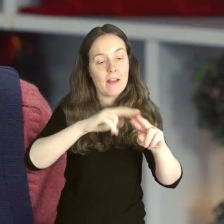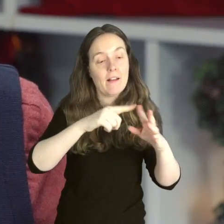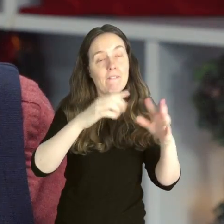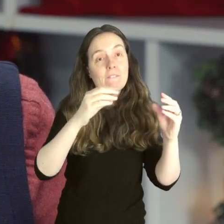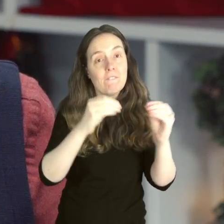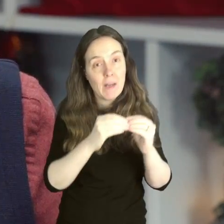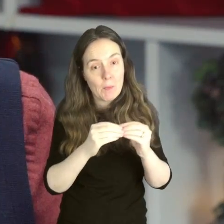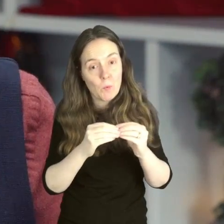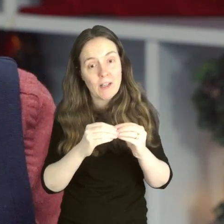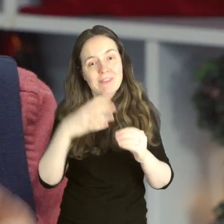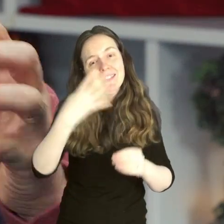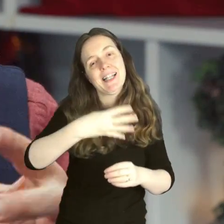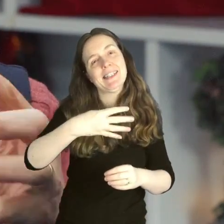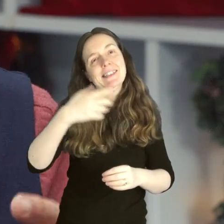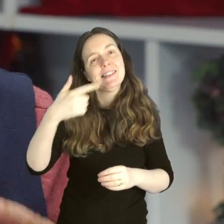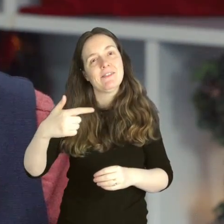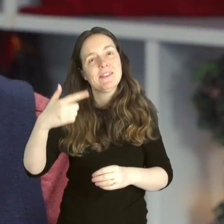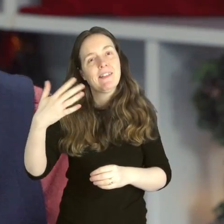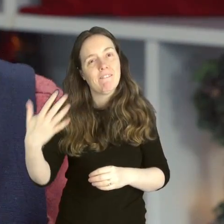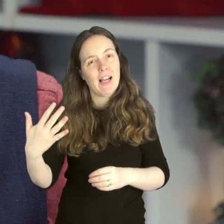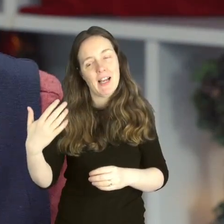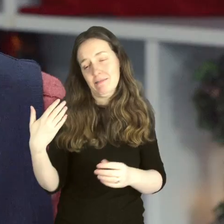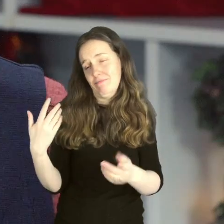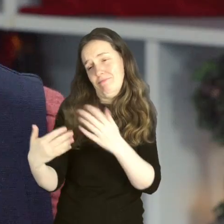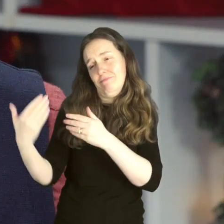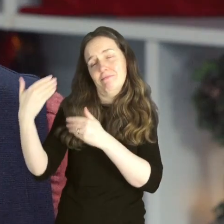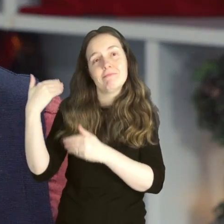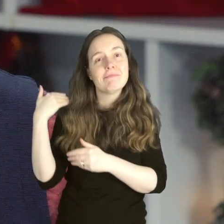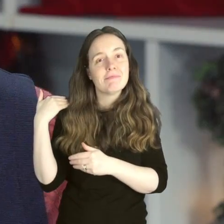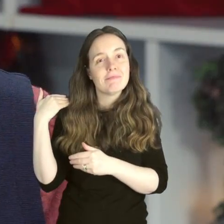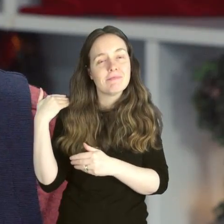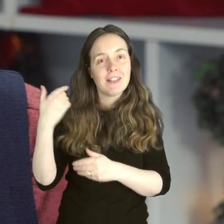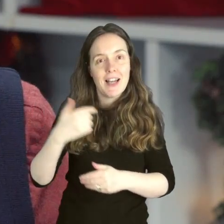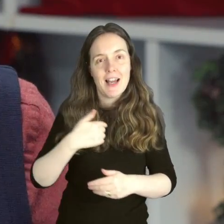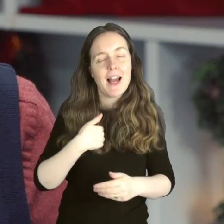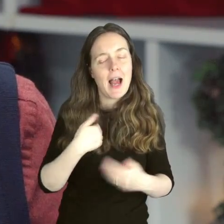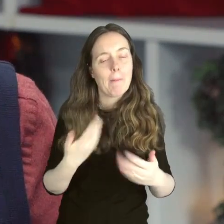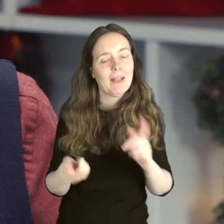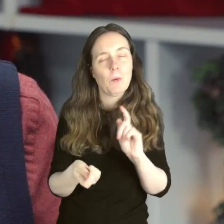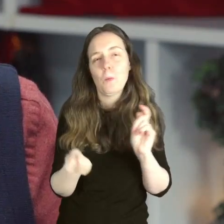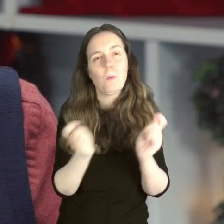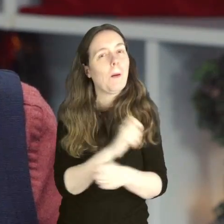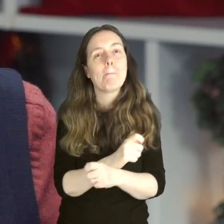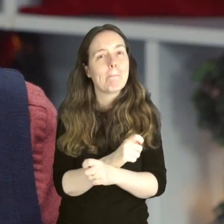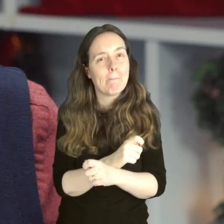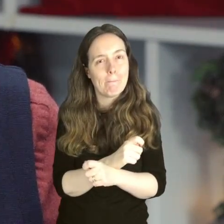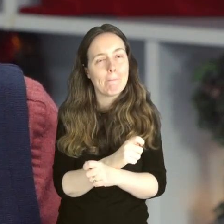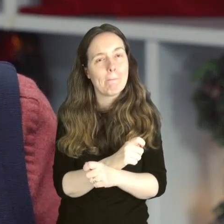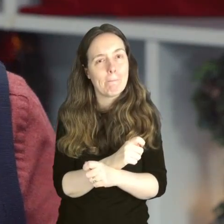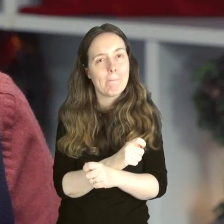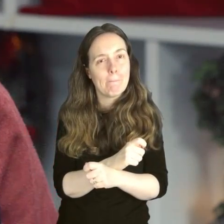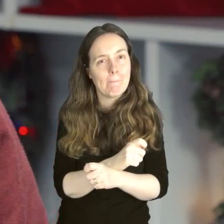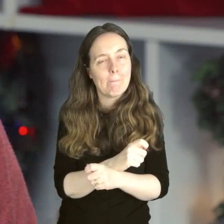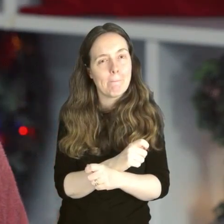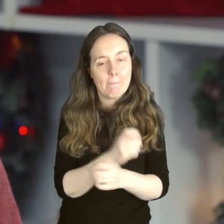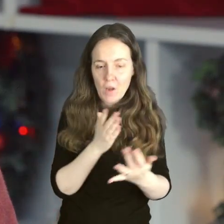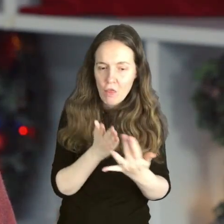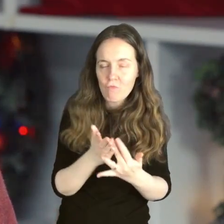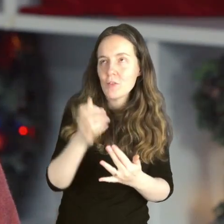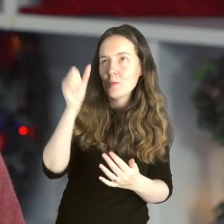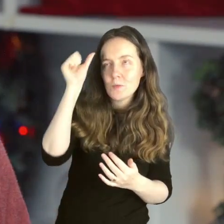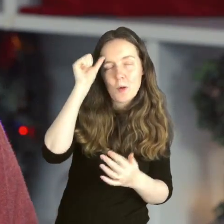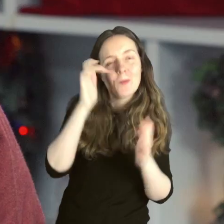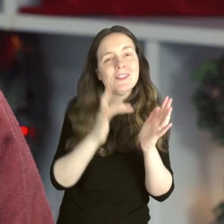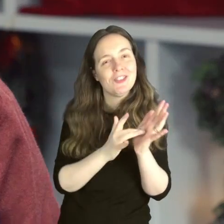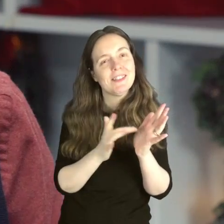1975. And I have been profoundly changed by knowing Jesus.